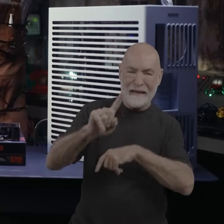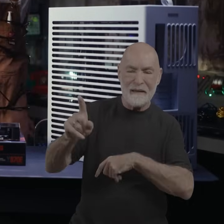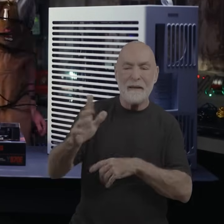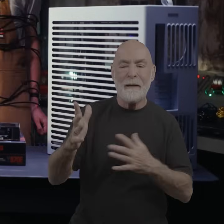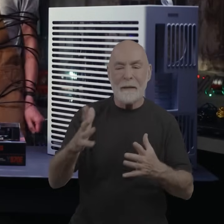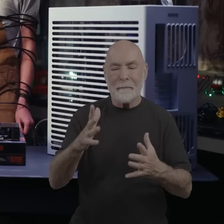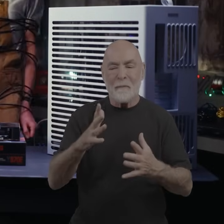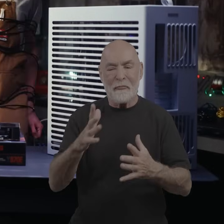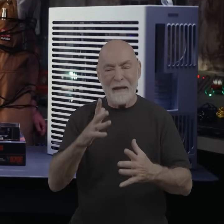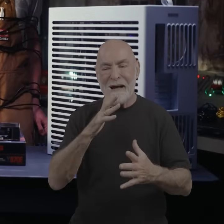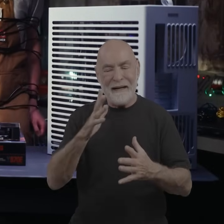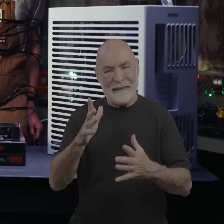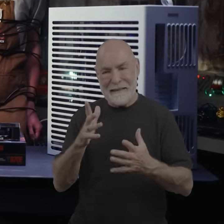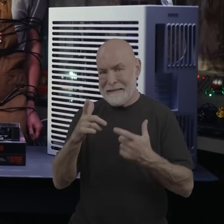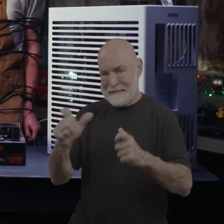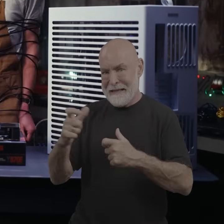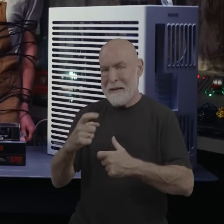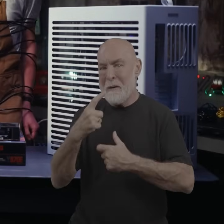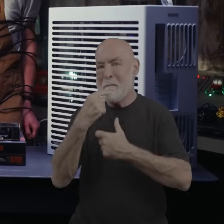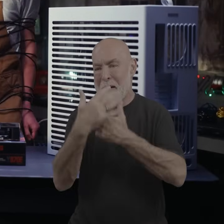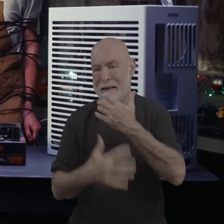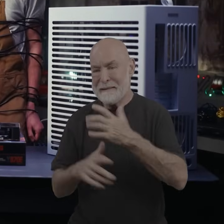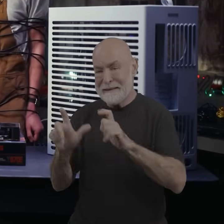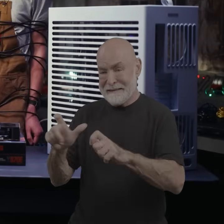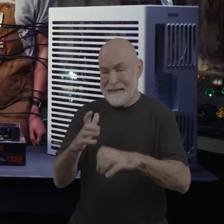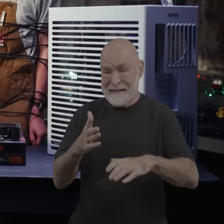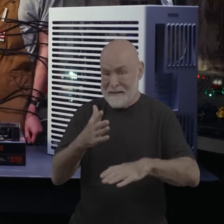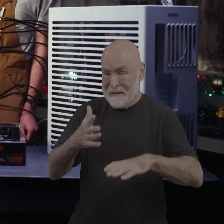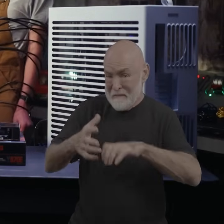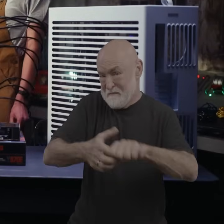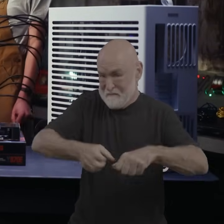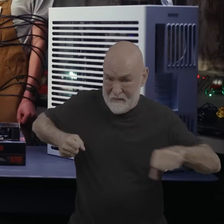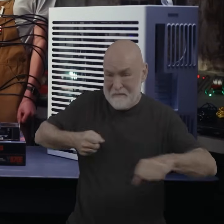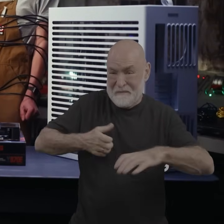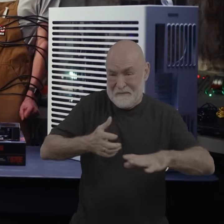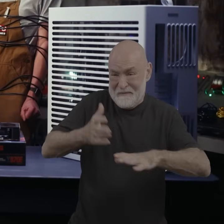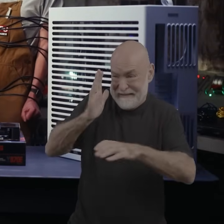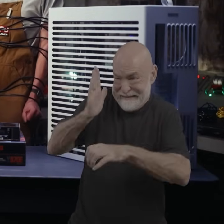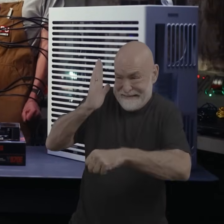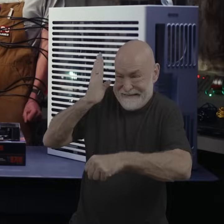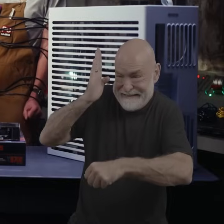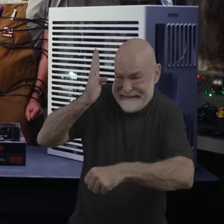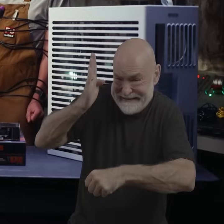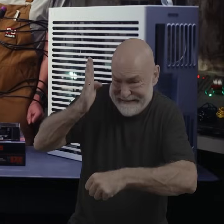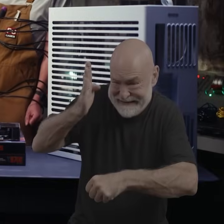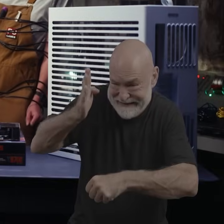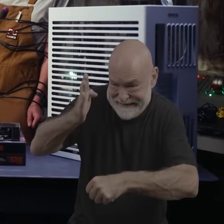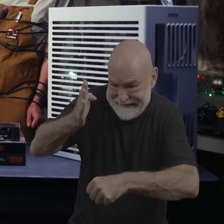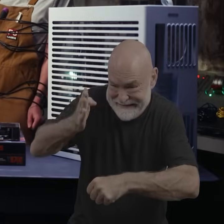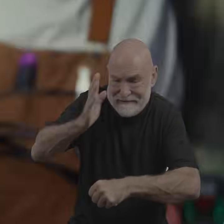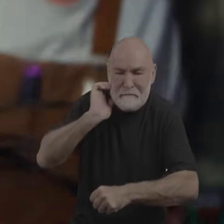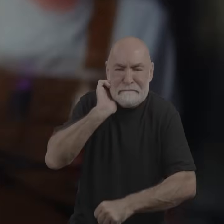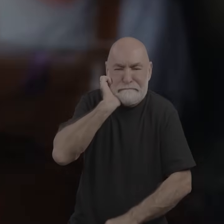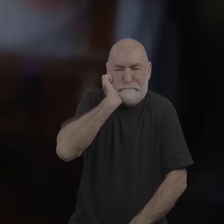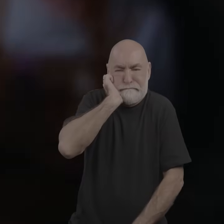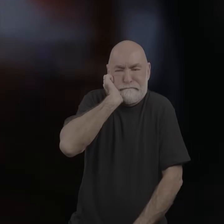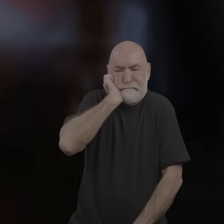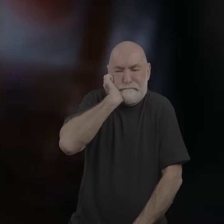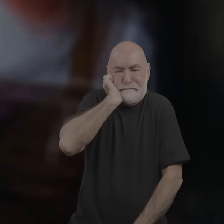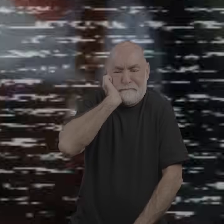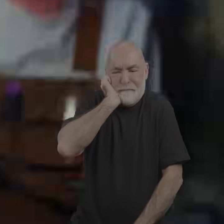later? All right, I should cut him loose while he's still got blood. Sit still, Jacob. I don't want to hit any important bones.